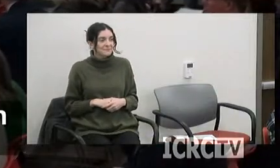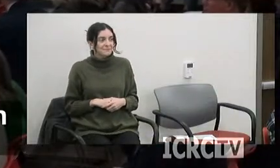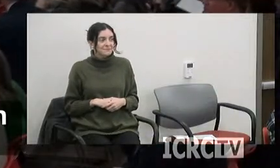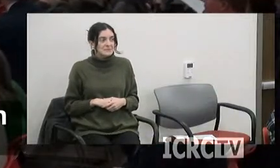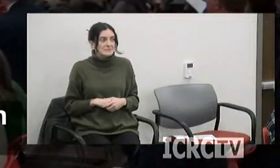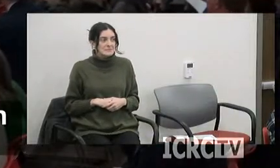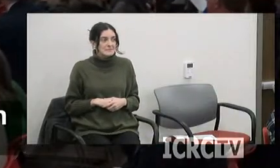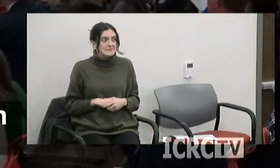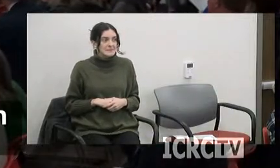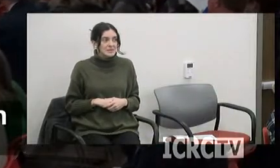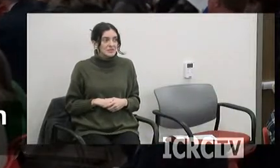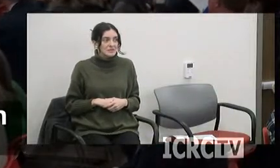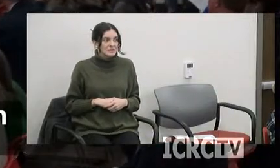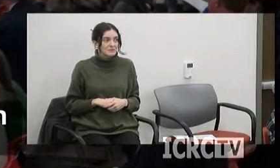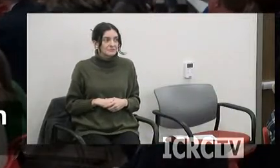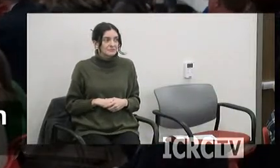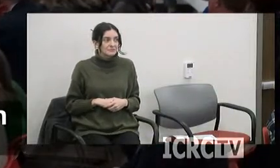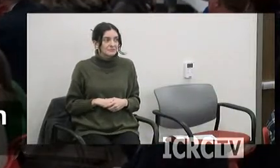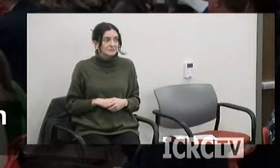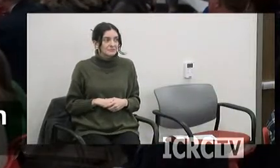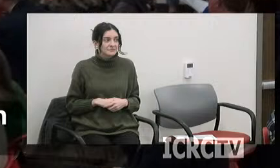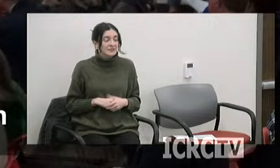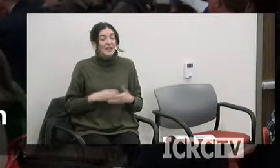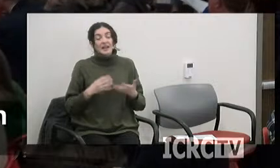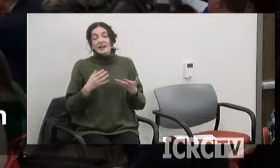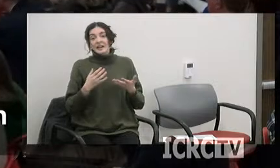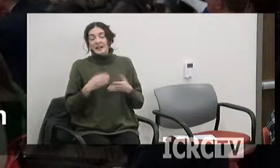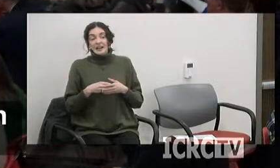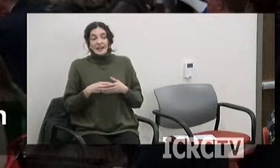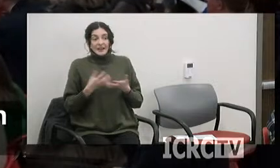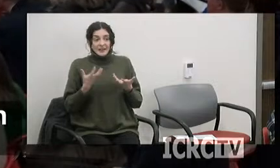Yes, that'd be good. Thank you so much. And I don't want to miss an opportunity to